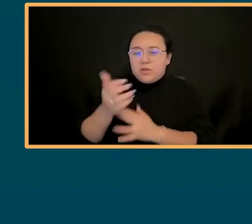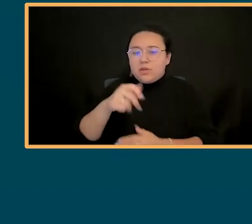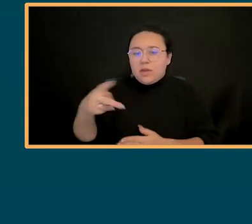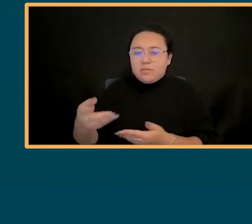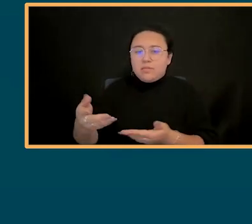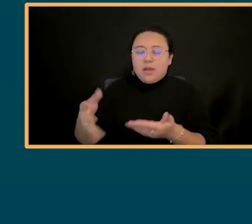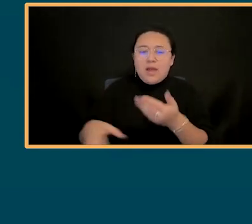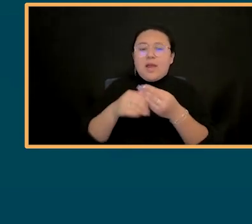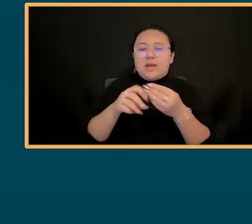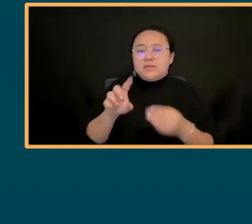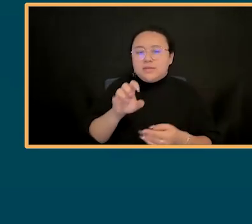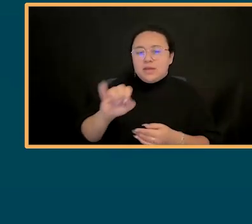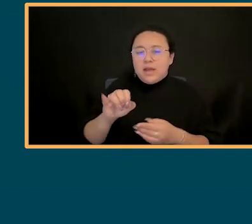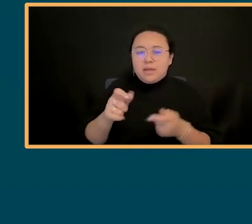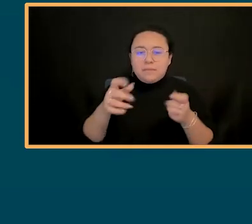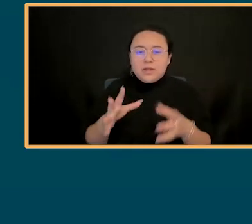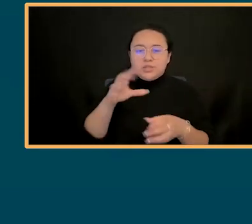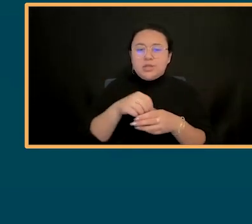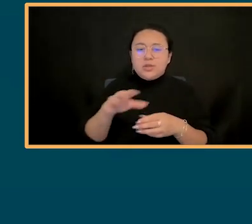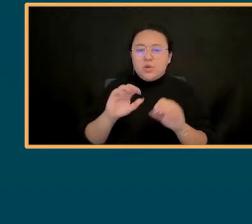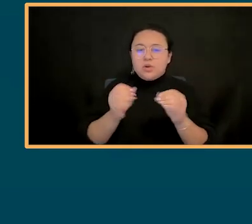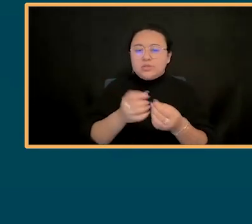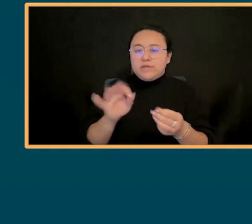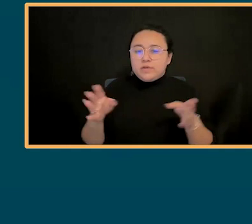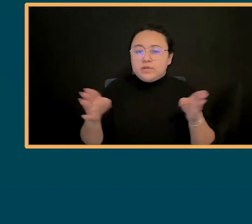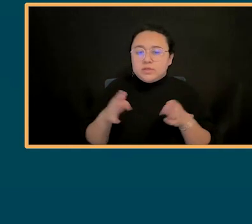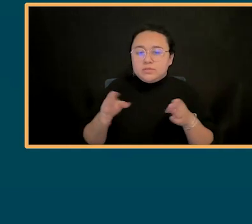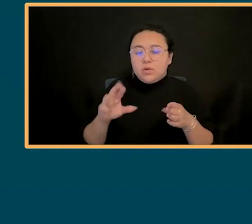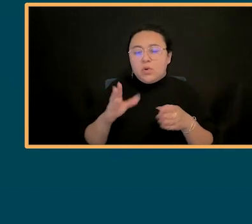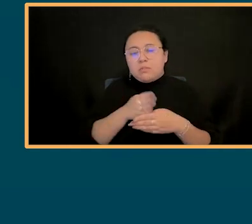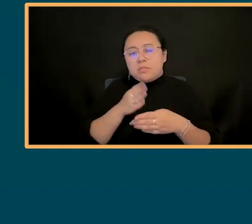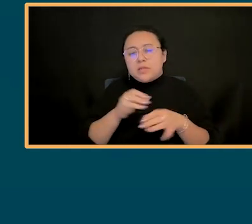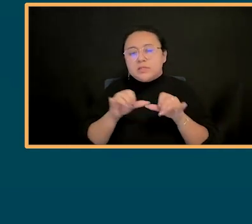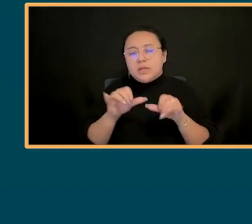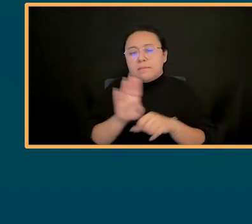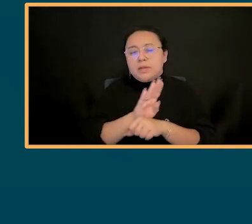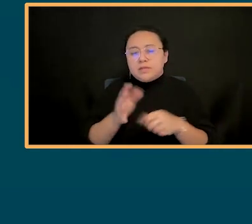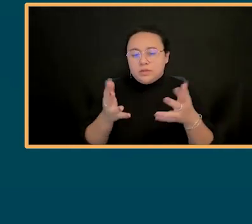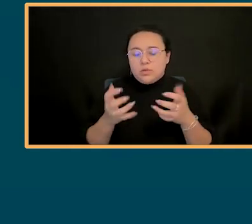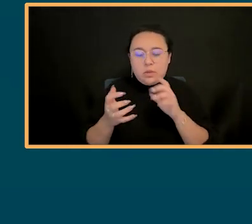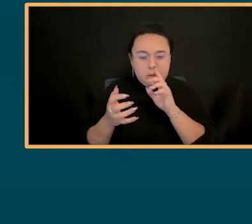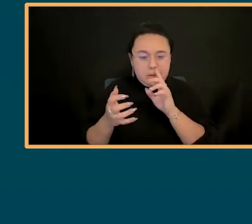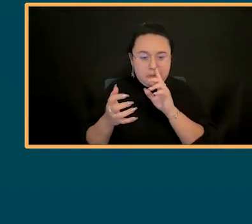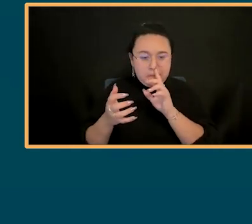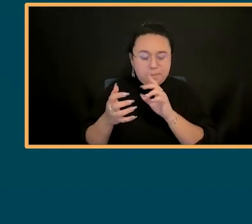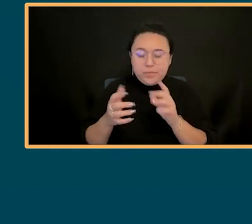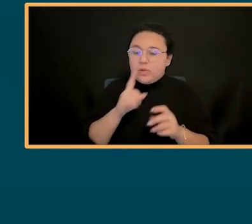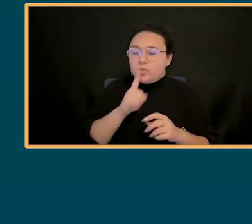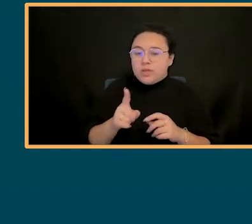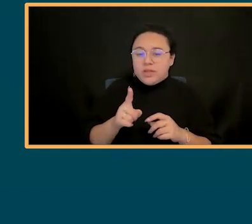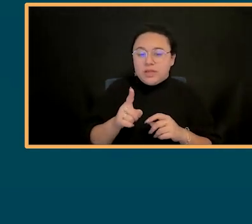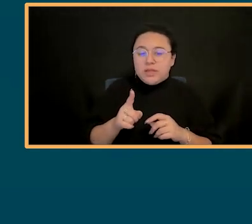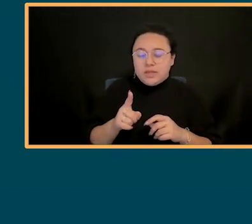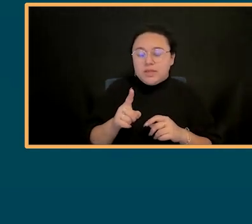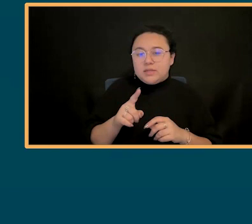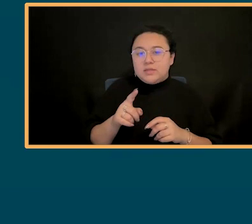DEI managers into your organization. If you are a small or mid-sized business and you want to really take your DEI